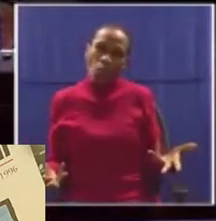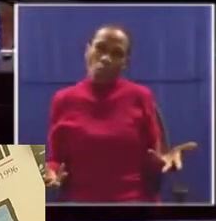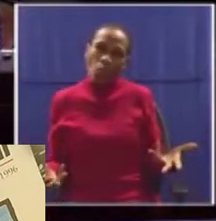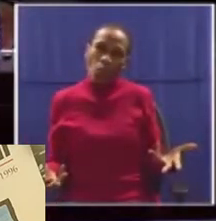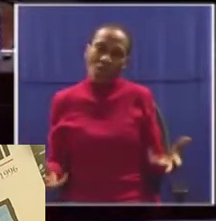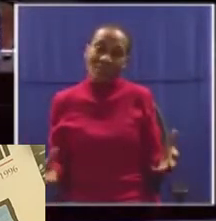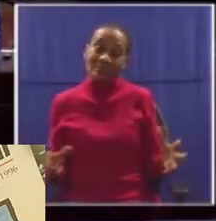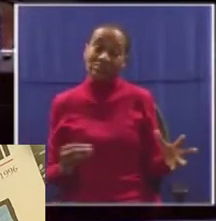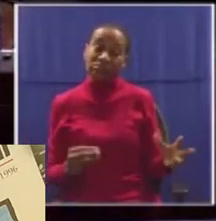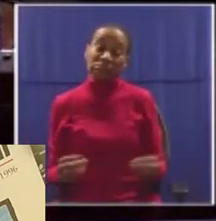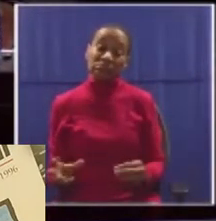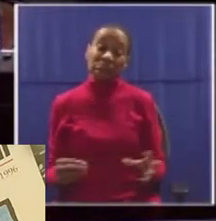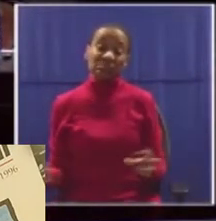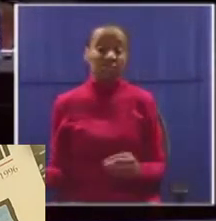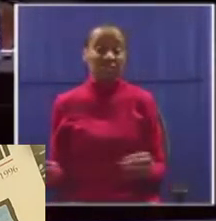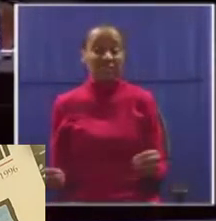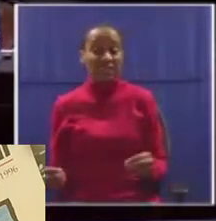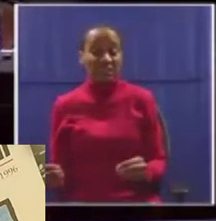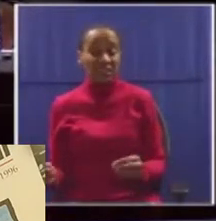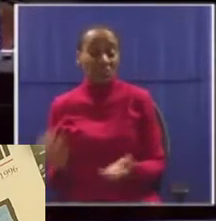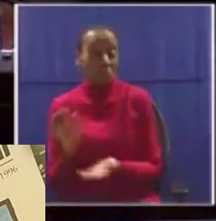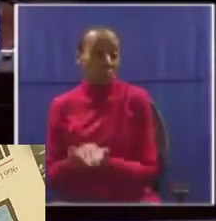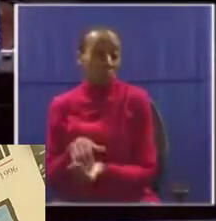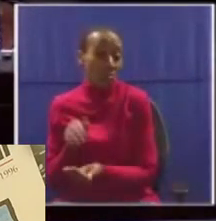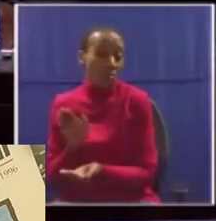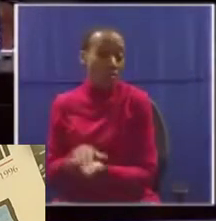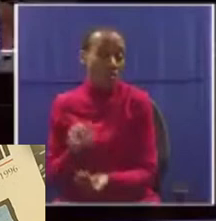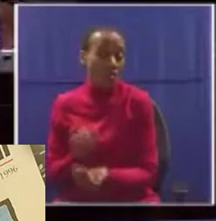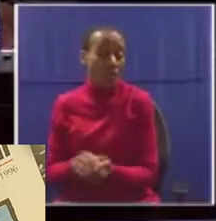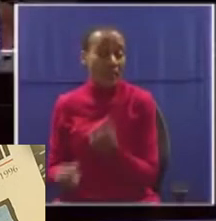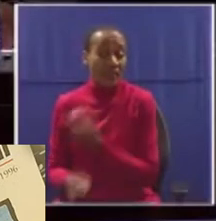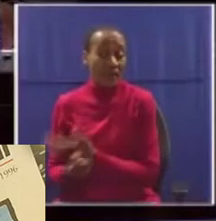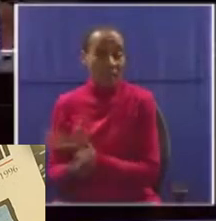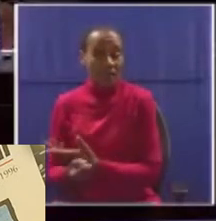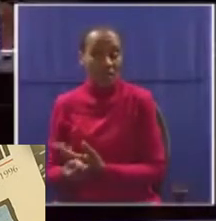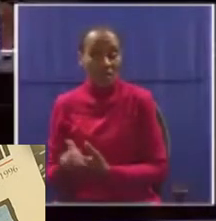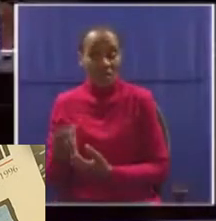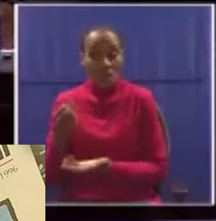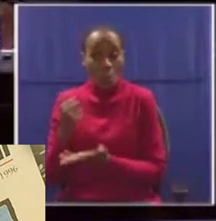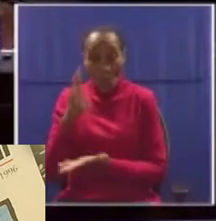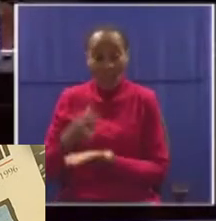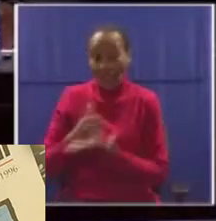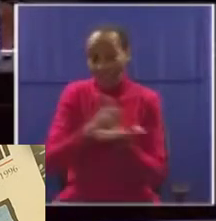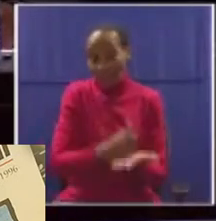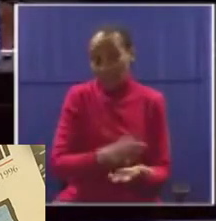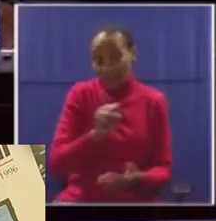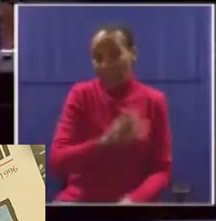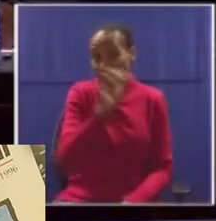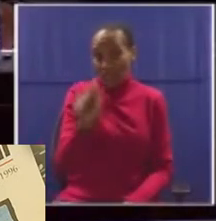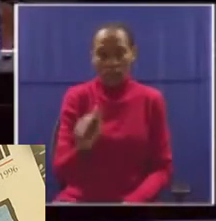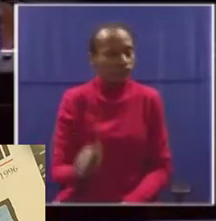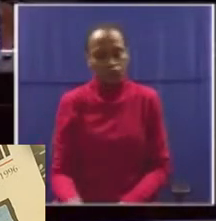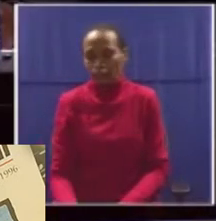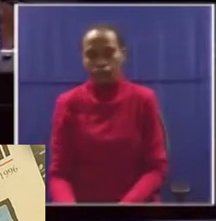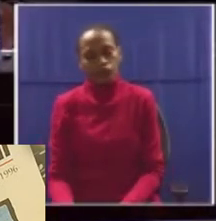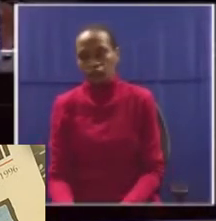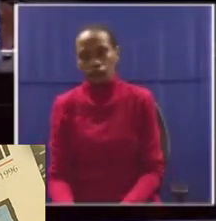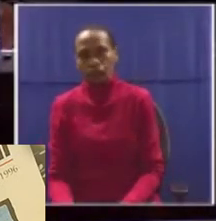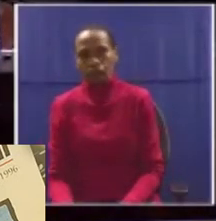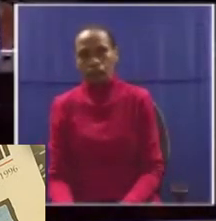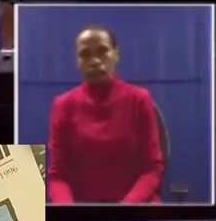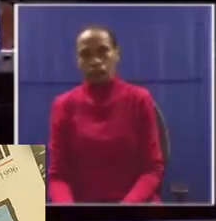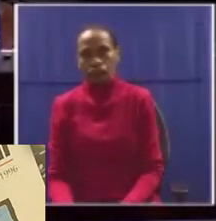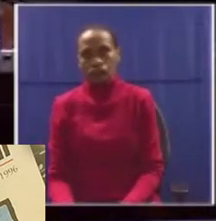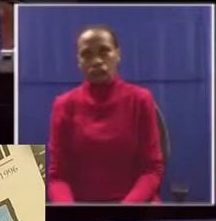monitoring taxes I don't think that that in the interest of South Africa we I